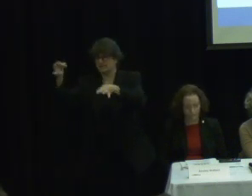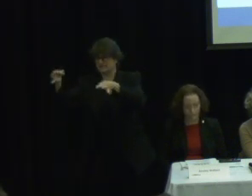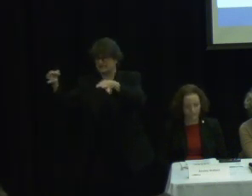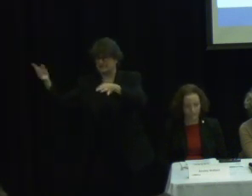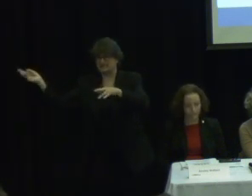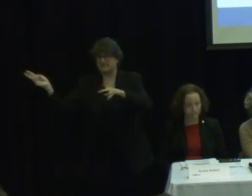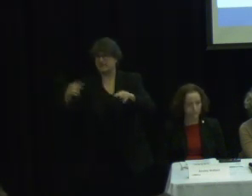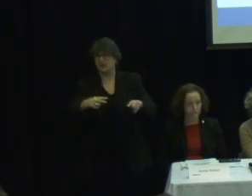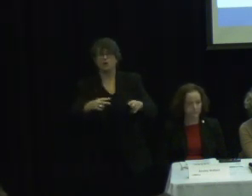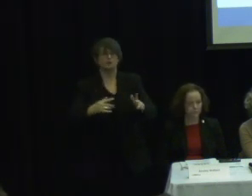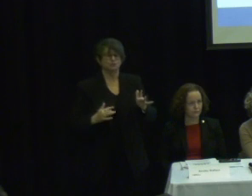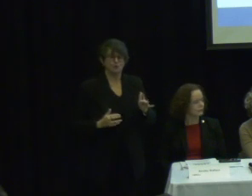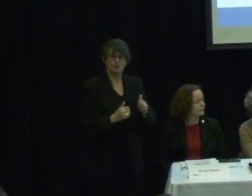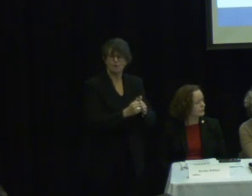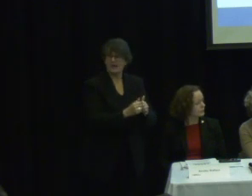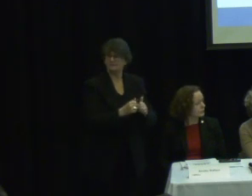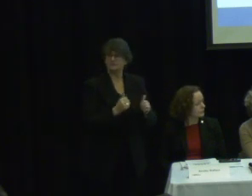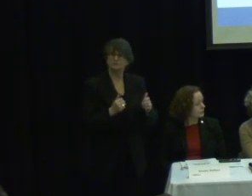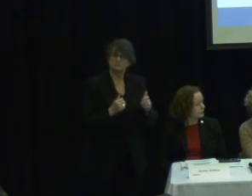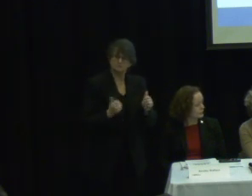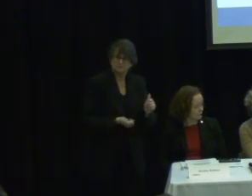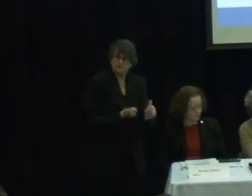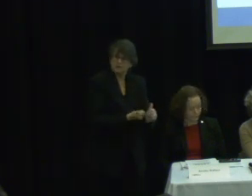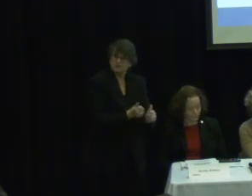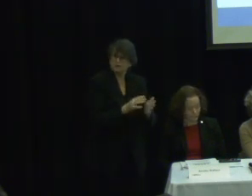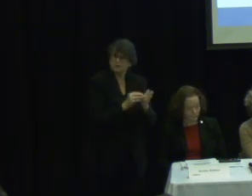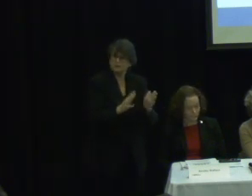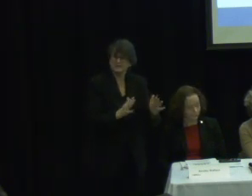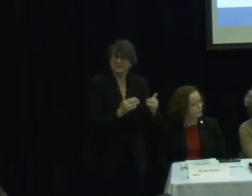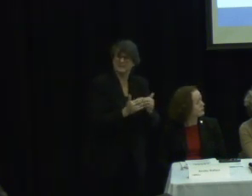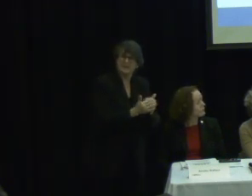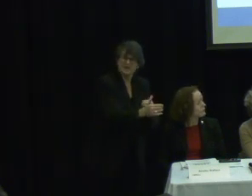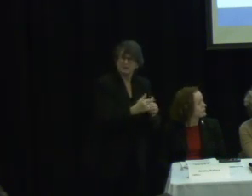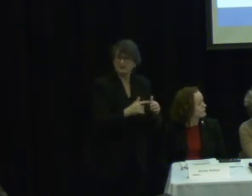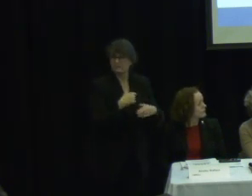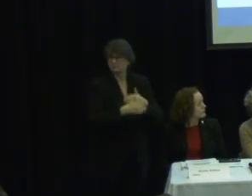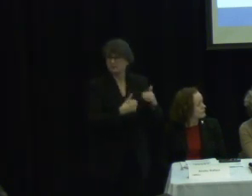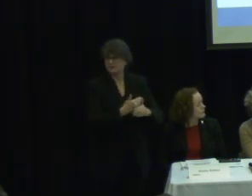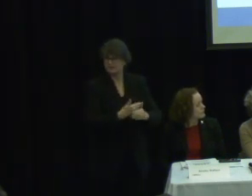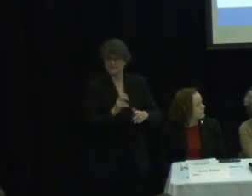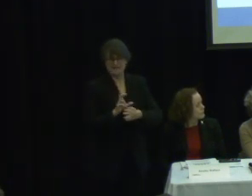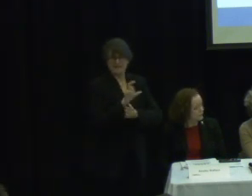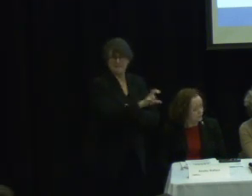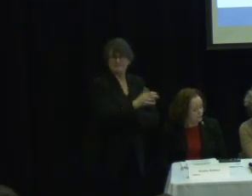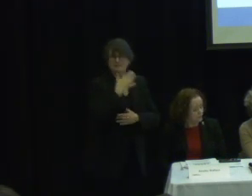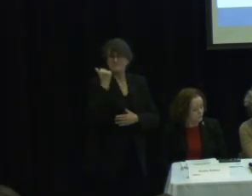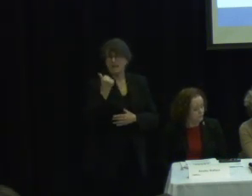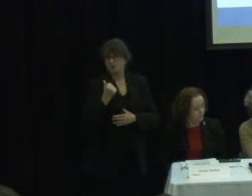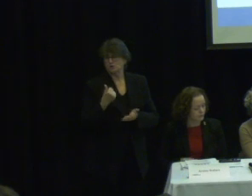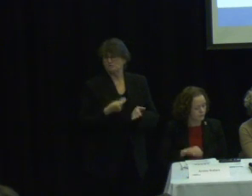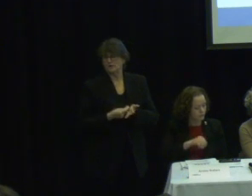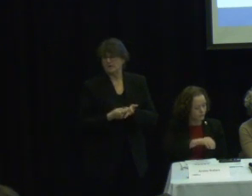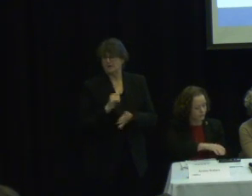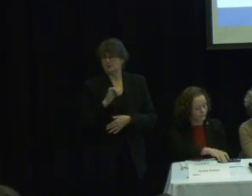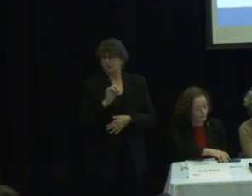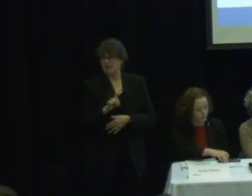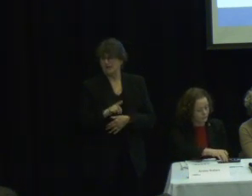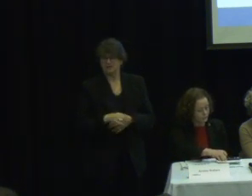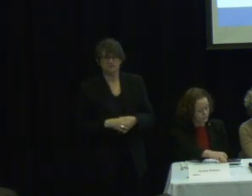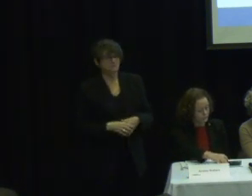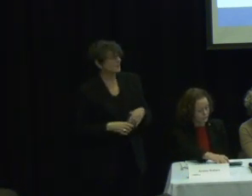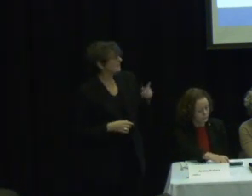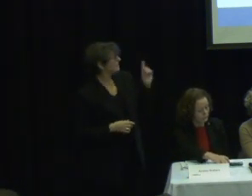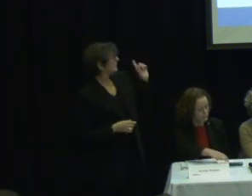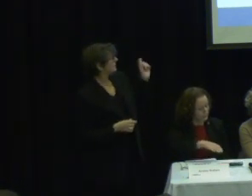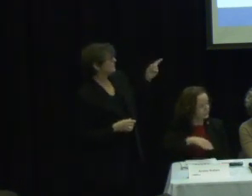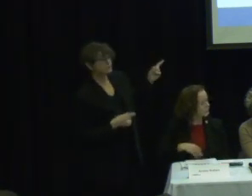late in the process and repackage more competitively. But this is tremendous upswing, and it's showing the